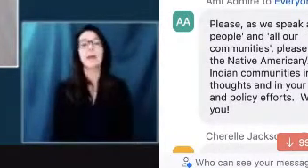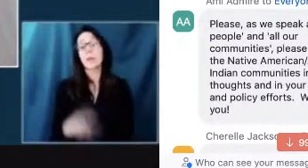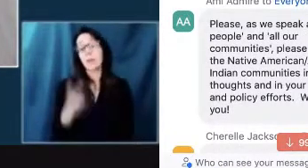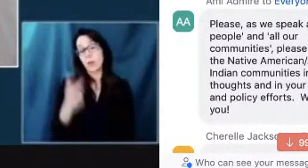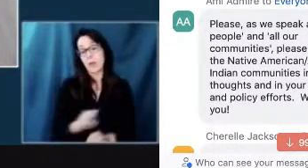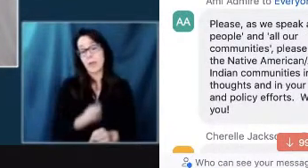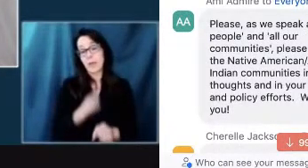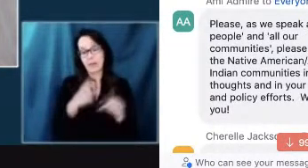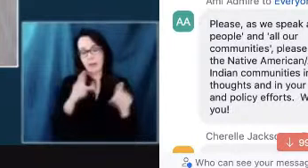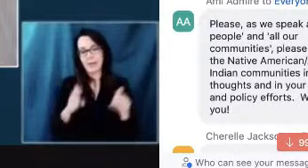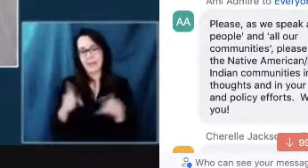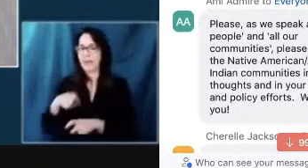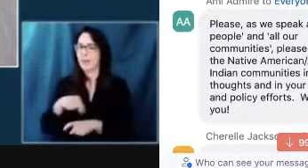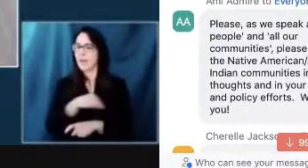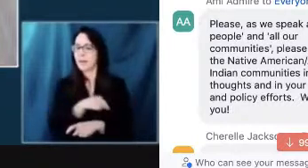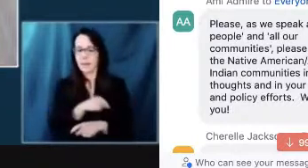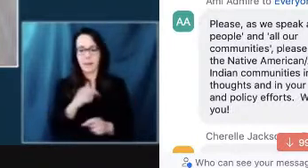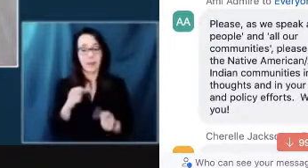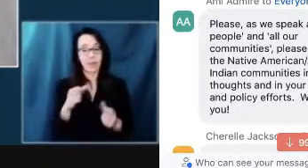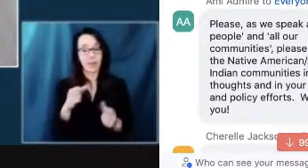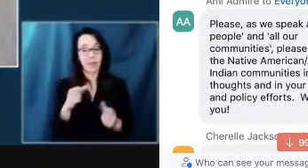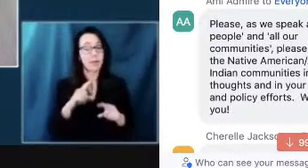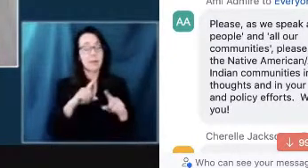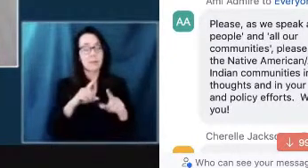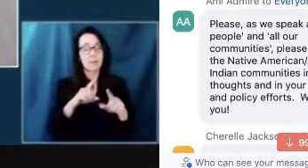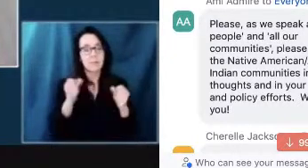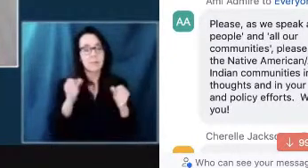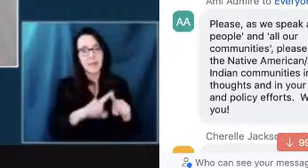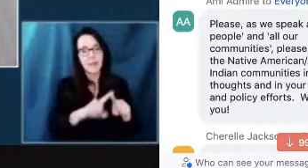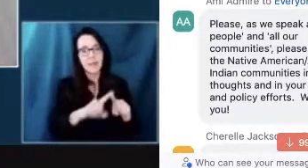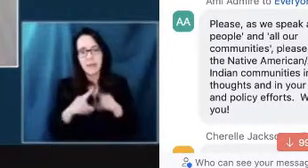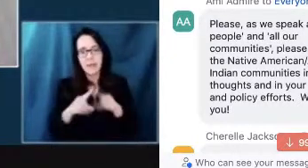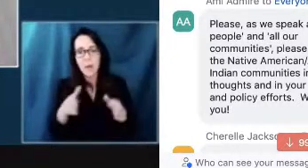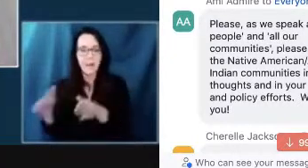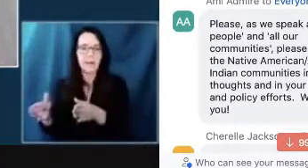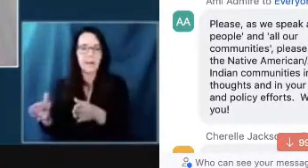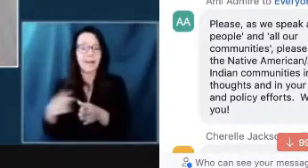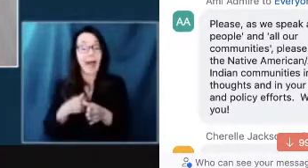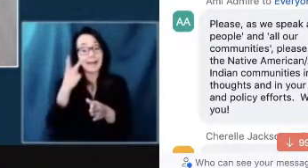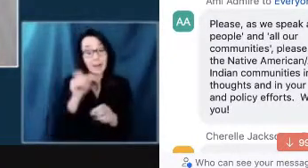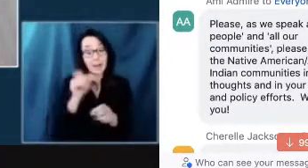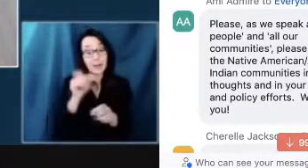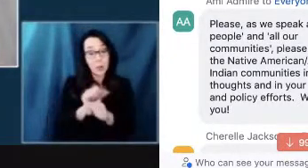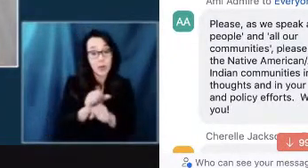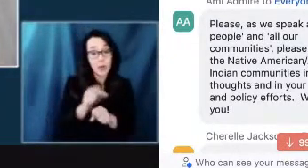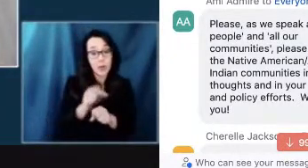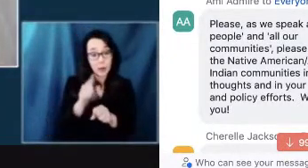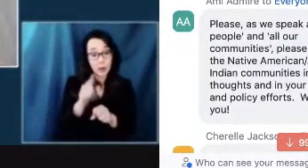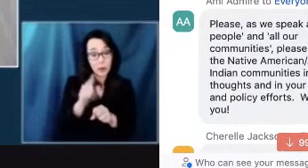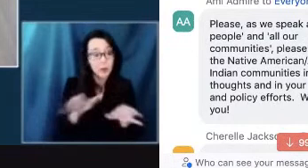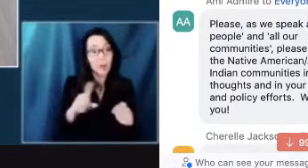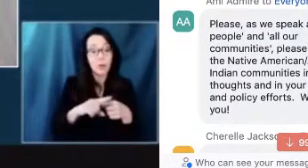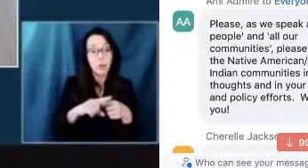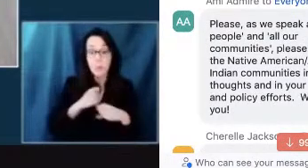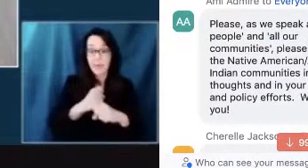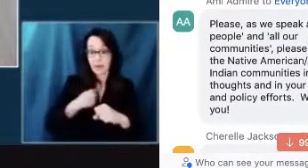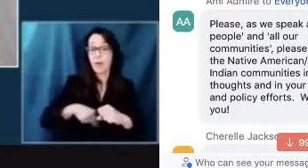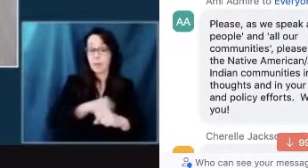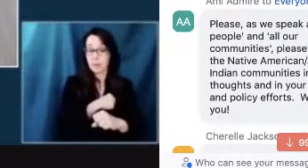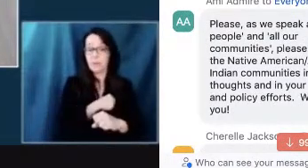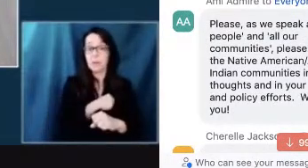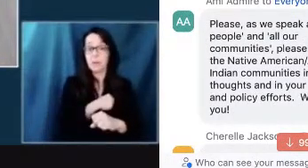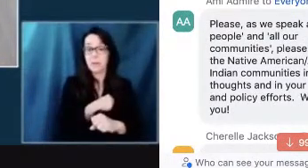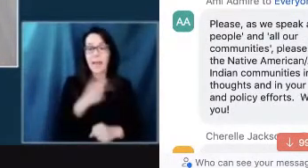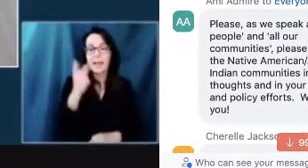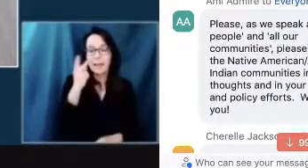unbelievable ways. So I want you to know, I see the work that you have done to protect us. I see how you have checked on